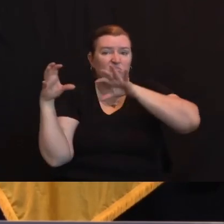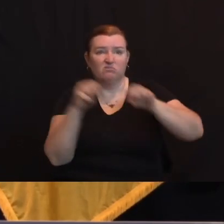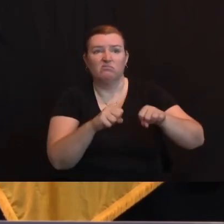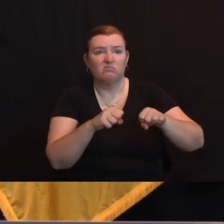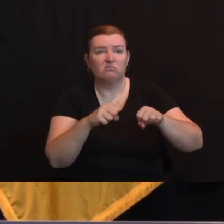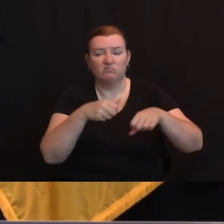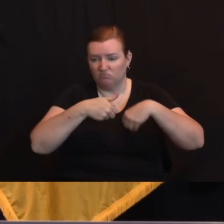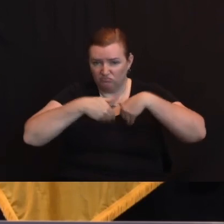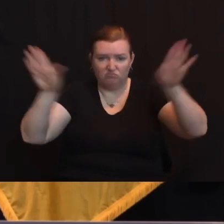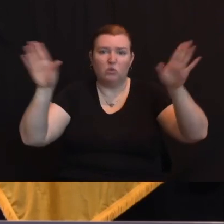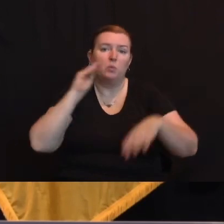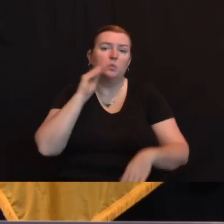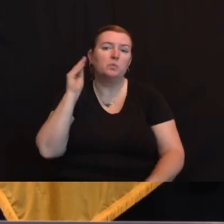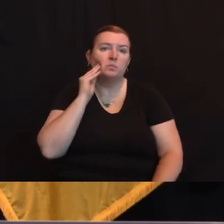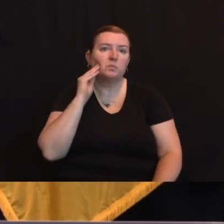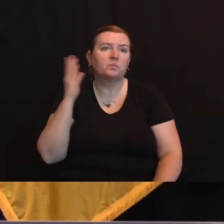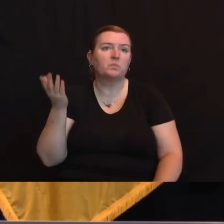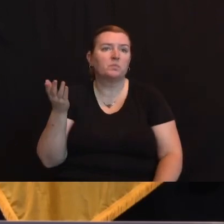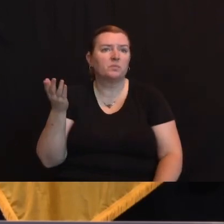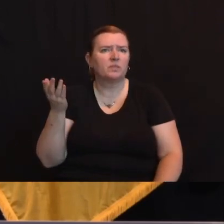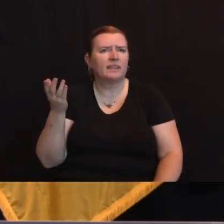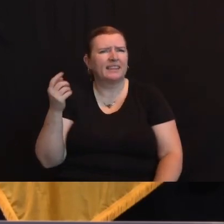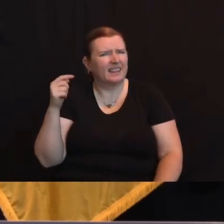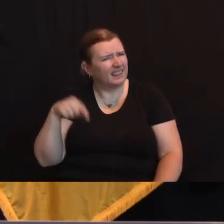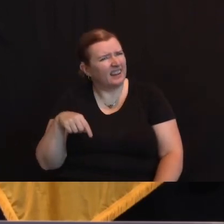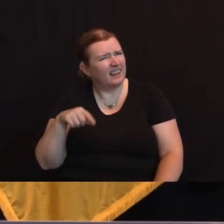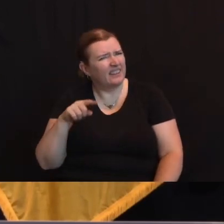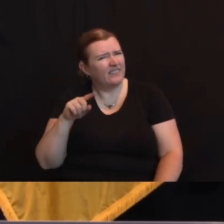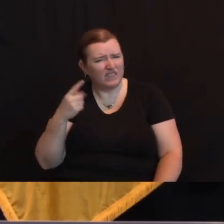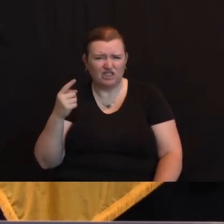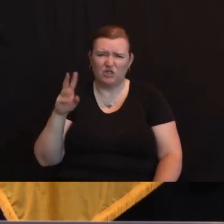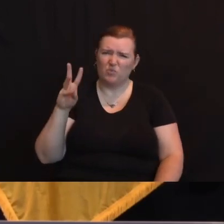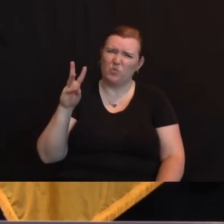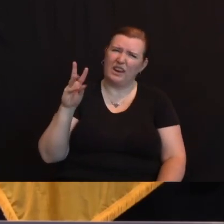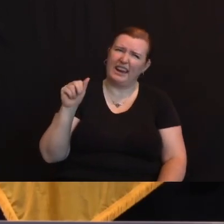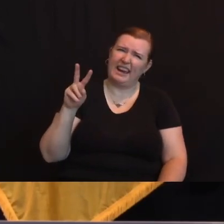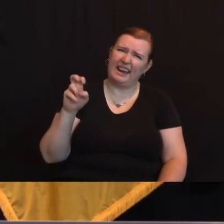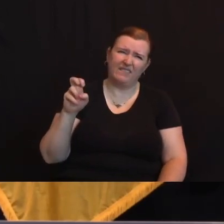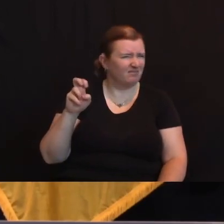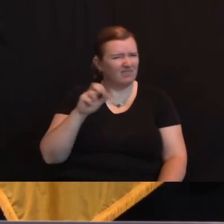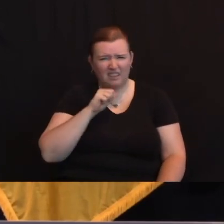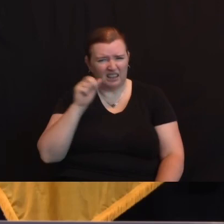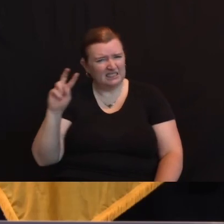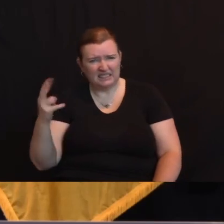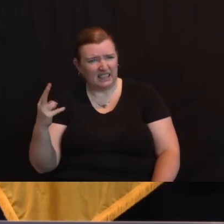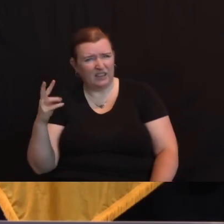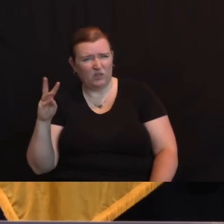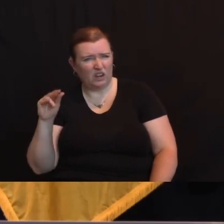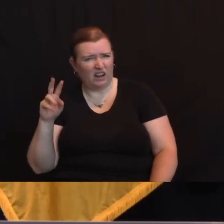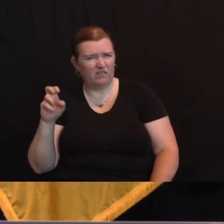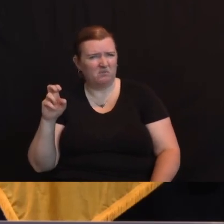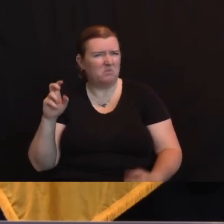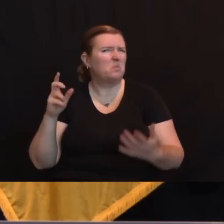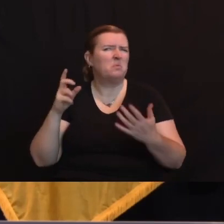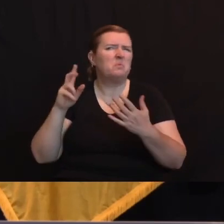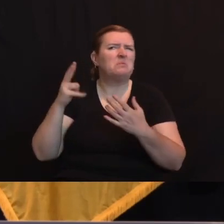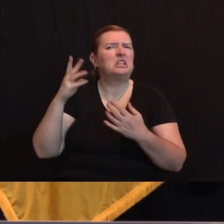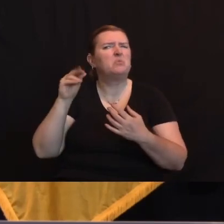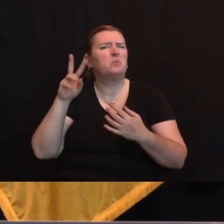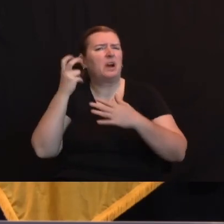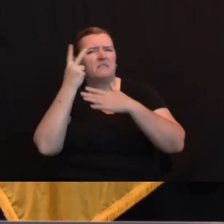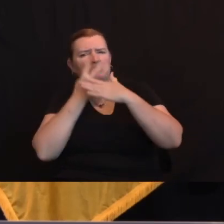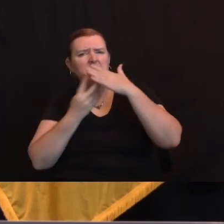wave. Do you expect a second wave of COVID? When could that happen? And could New Jersey experience it before other